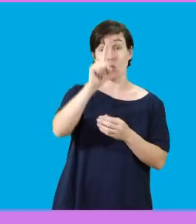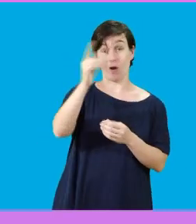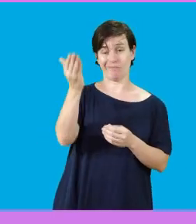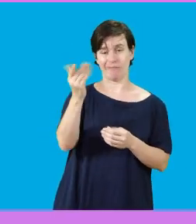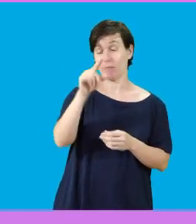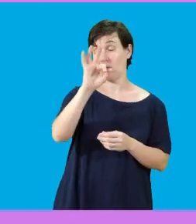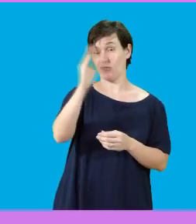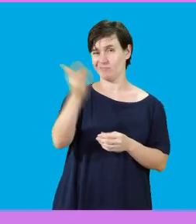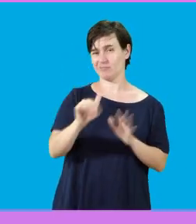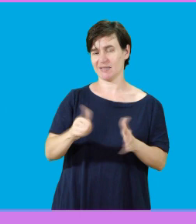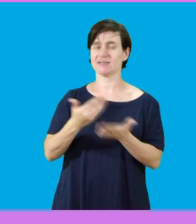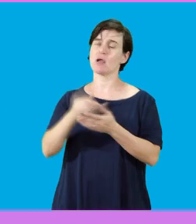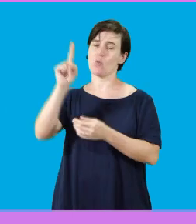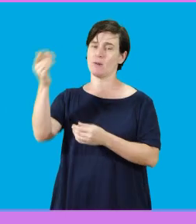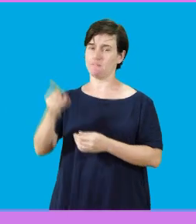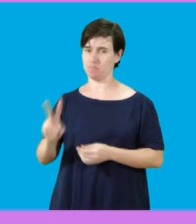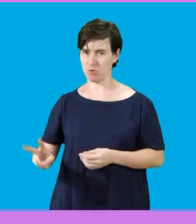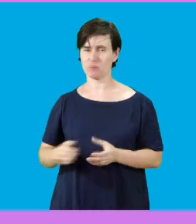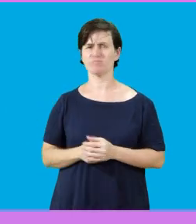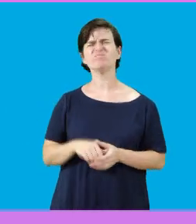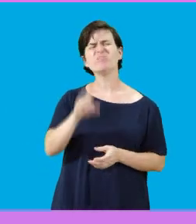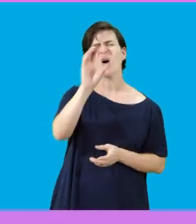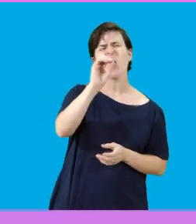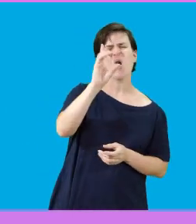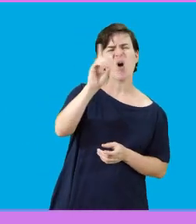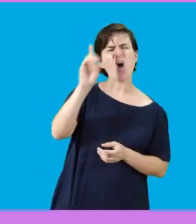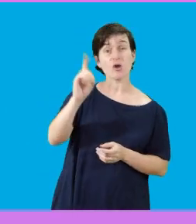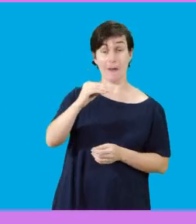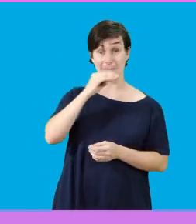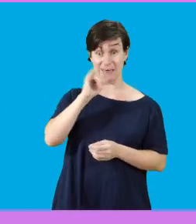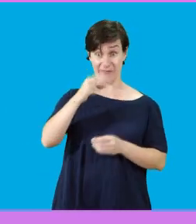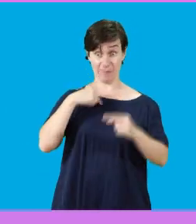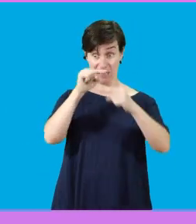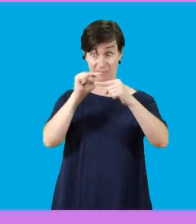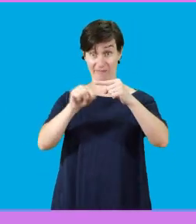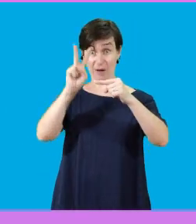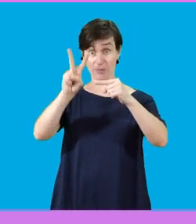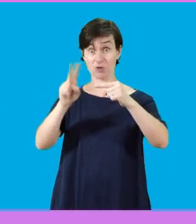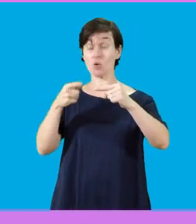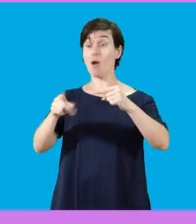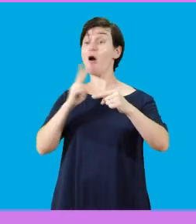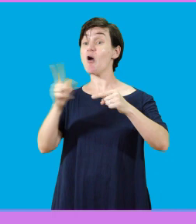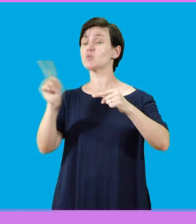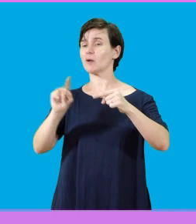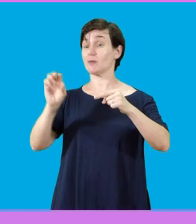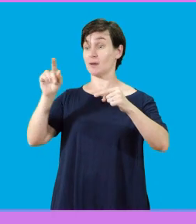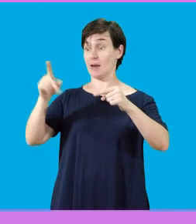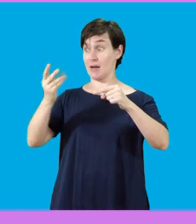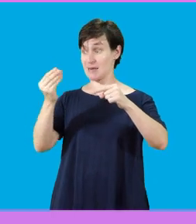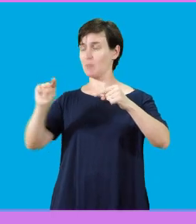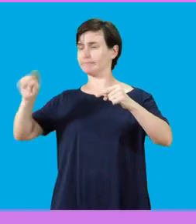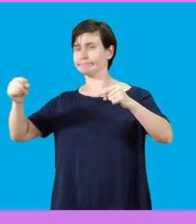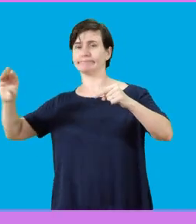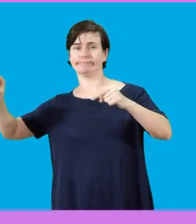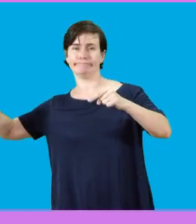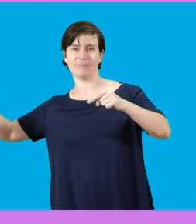6. An odd number, what is an odd number? It is a number that is not divisible by 2. So any number that is not divisible by 2, we've got 1, we've